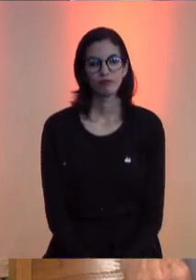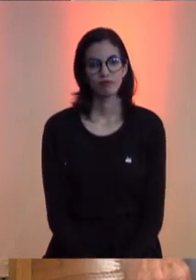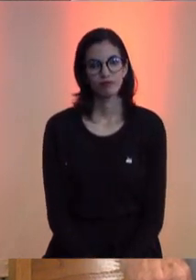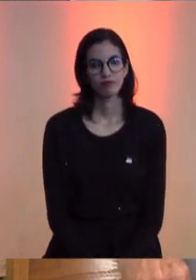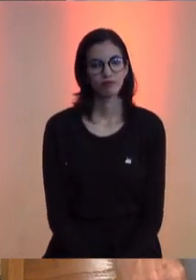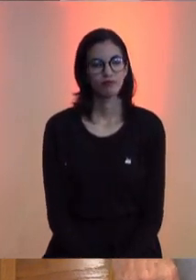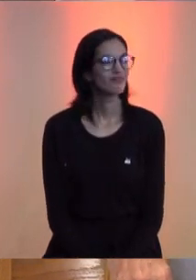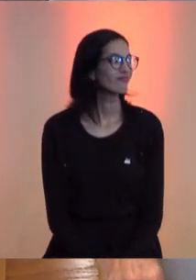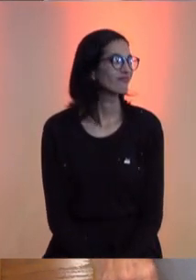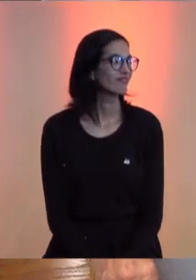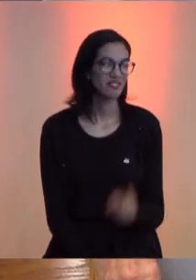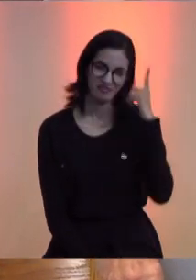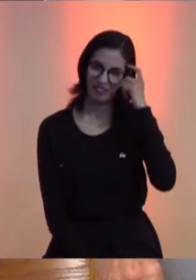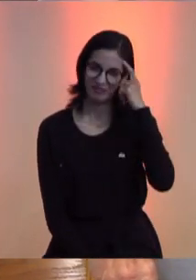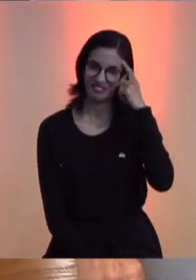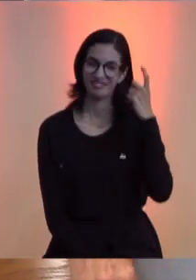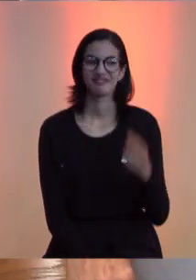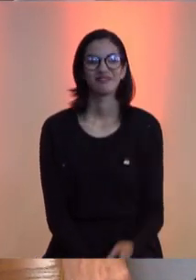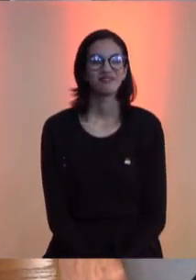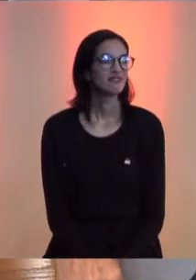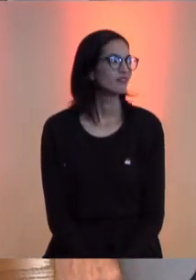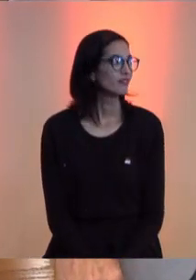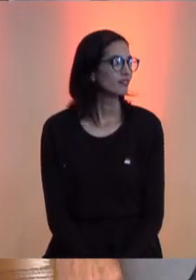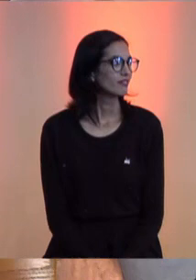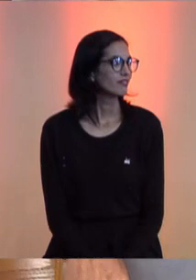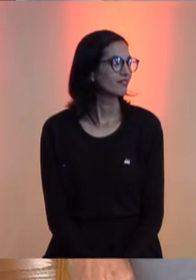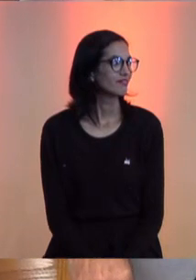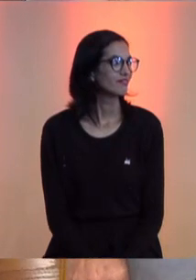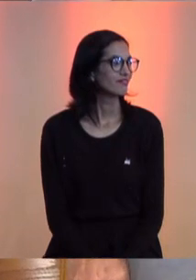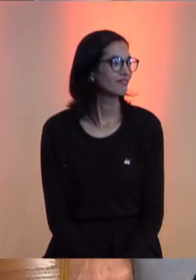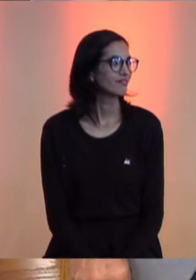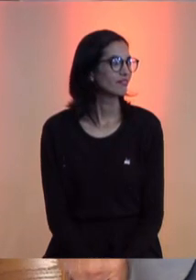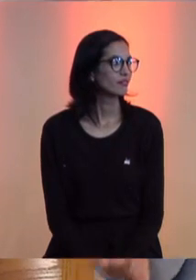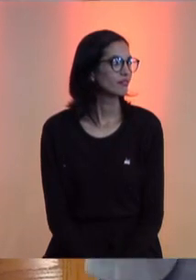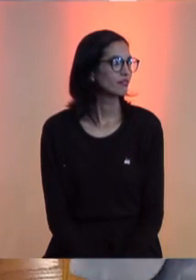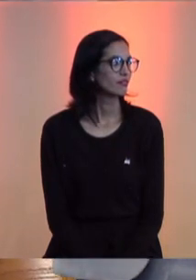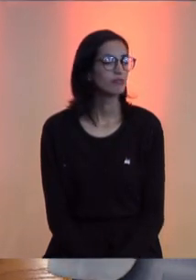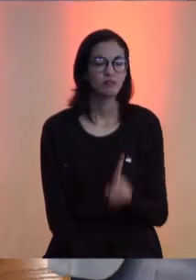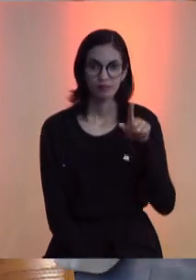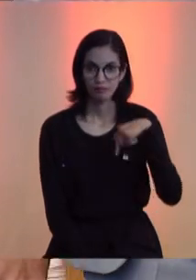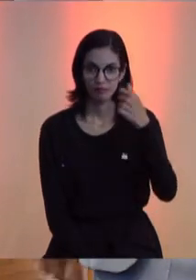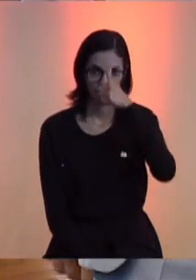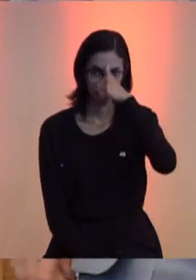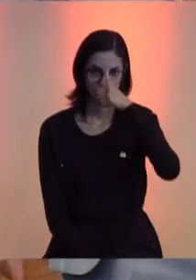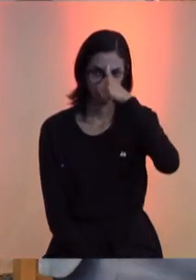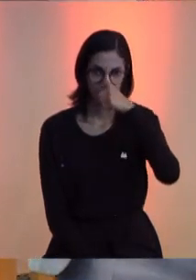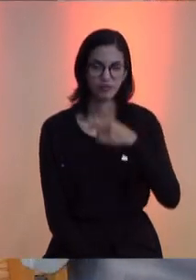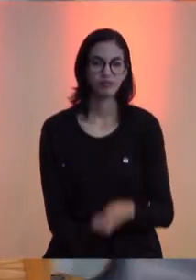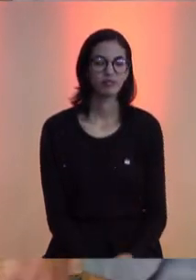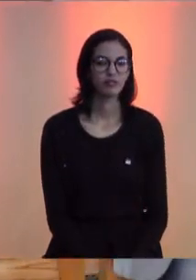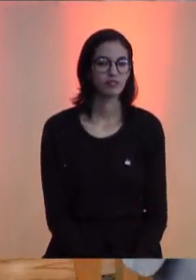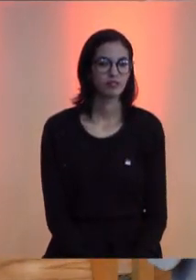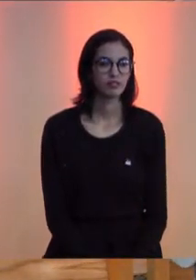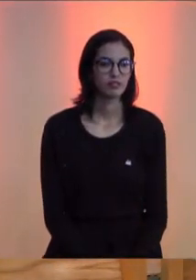I'm trying. Lo estoy tratando. Because of you. Domingo. Domingo. Sunday. Mañana.